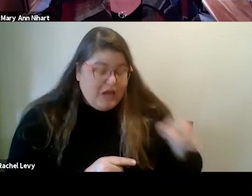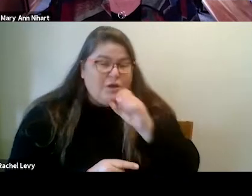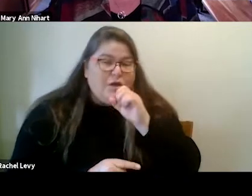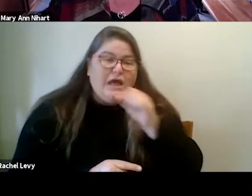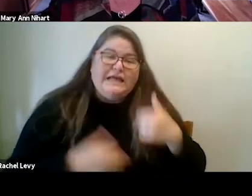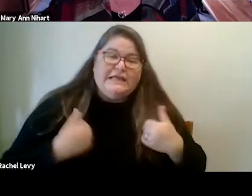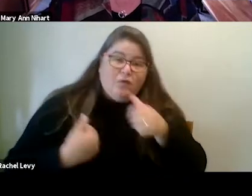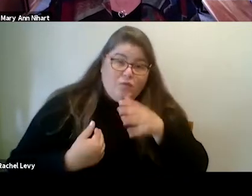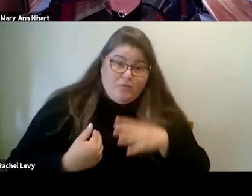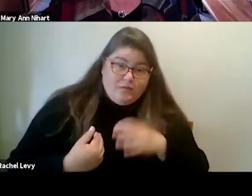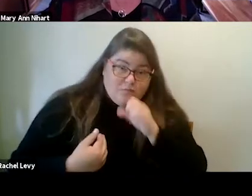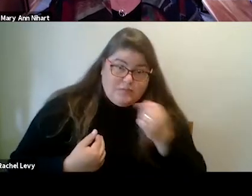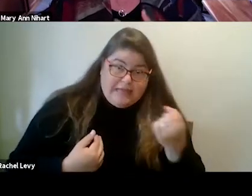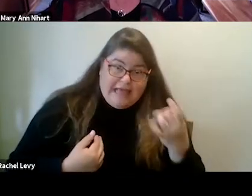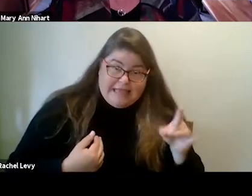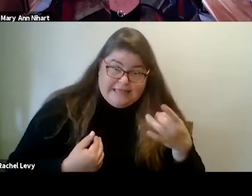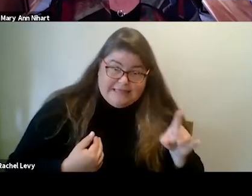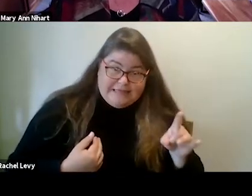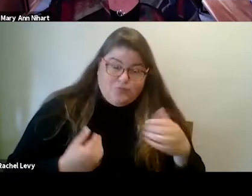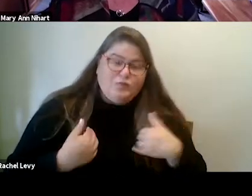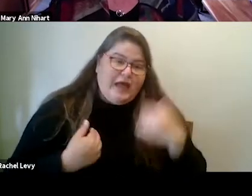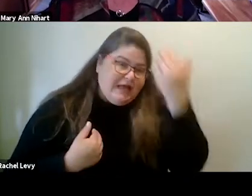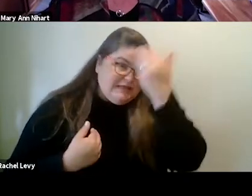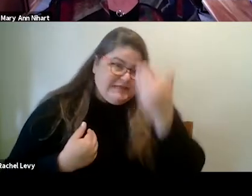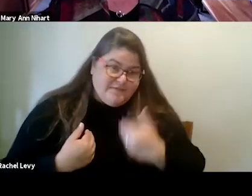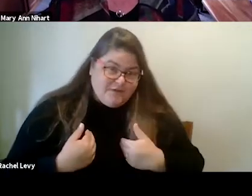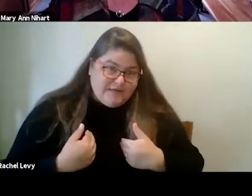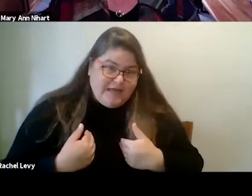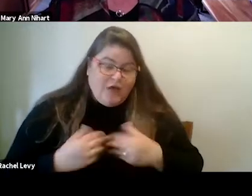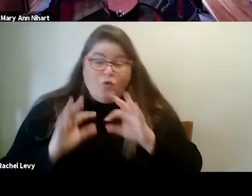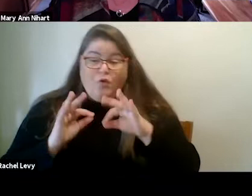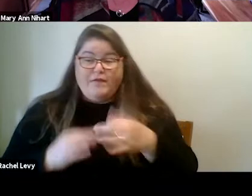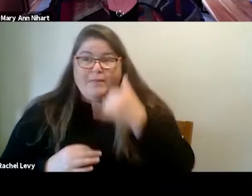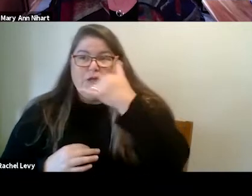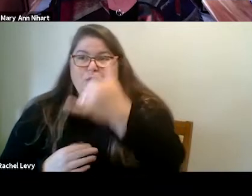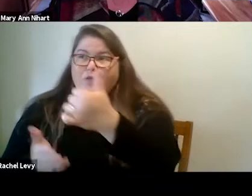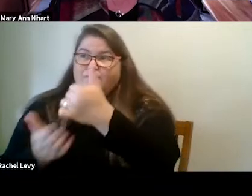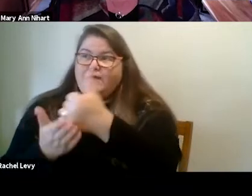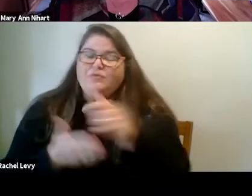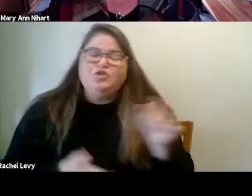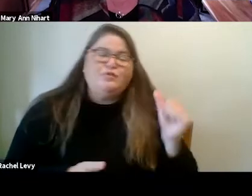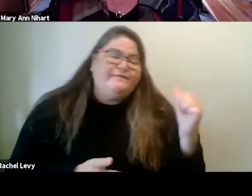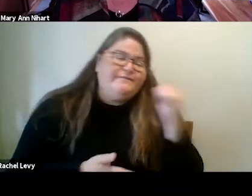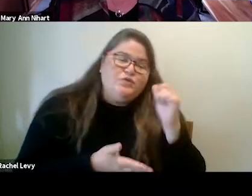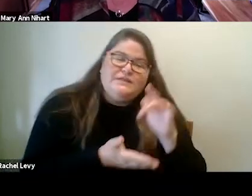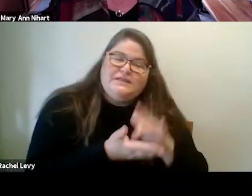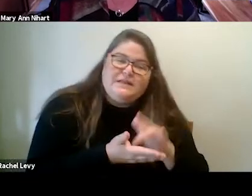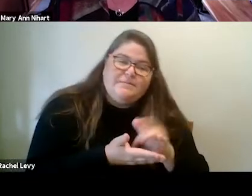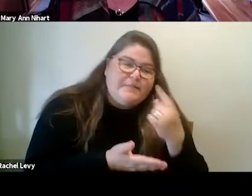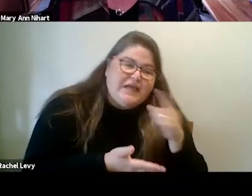family called for help from the police because she was refusing to take the meds. She was very